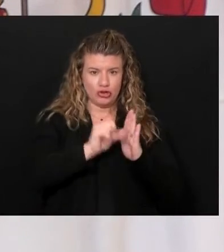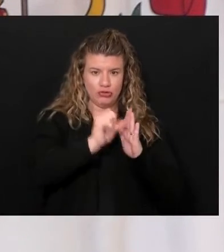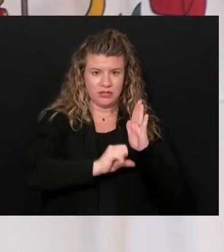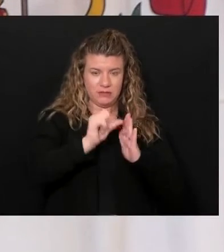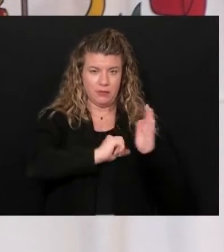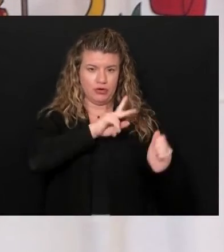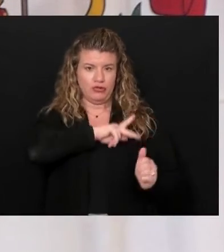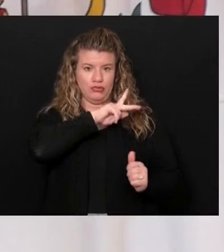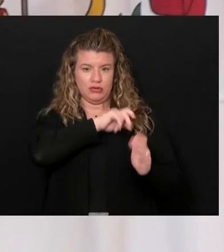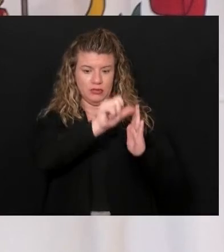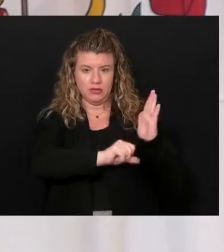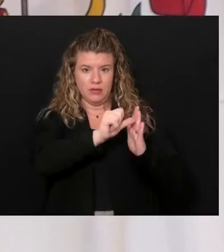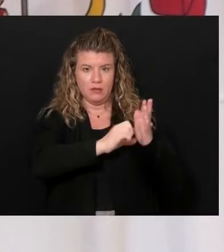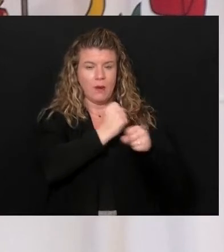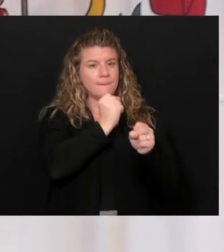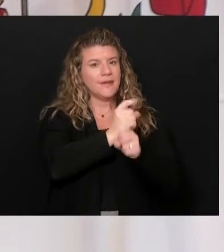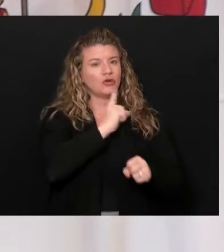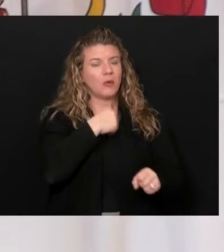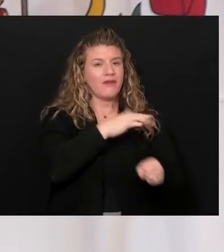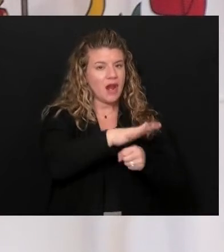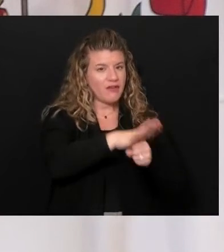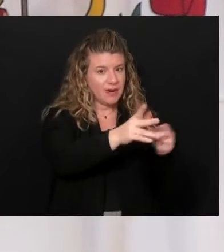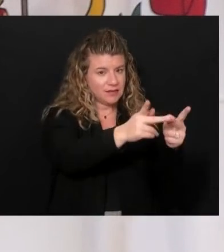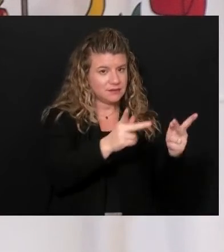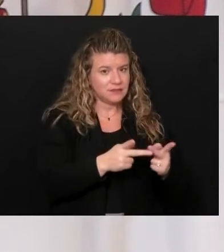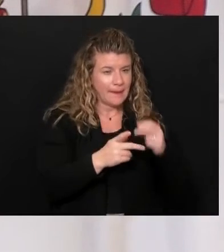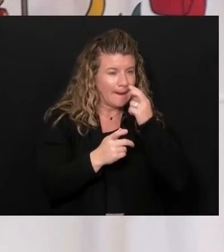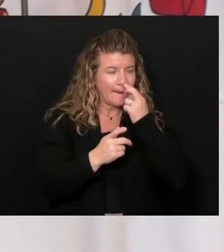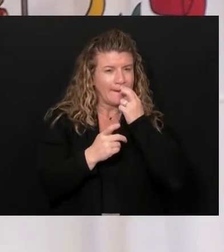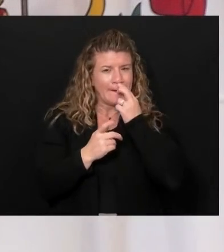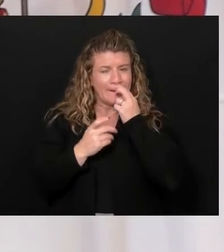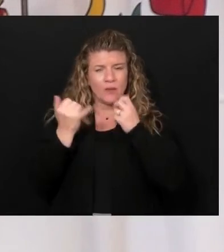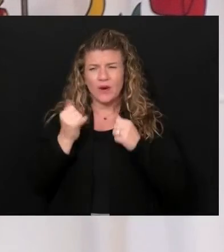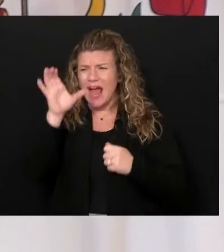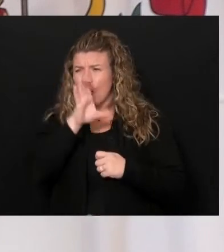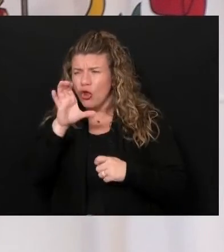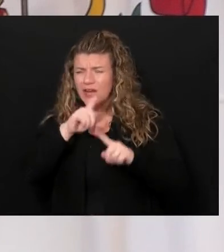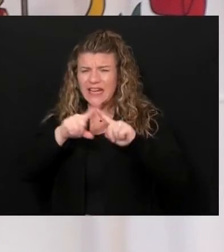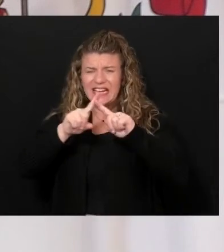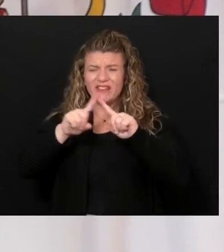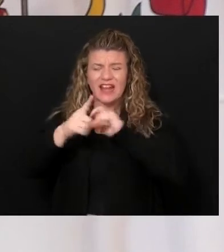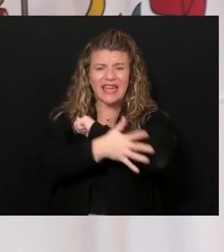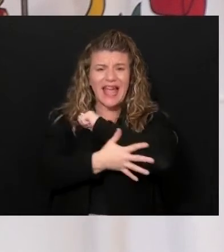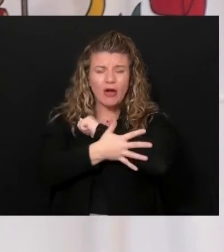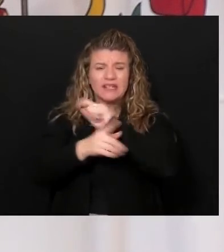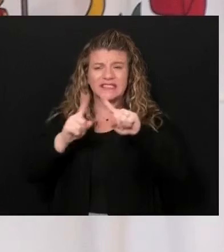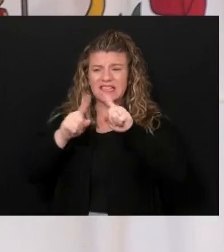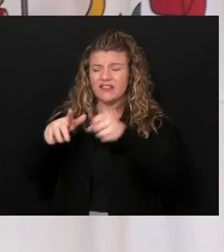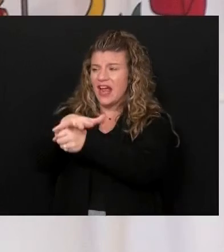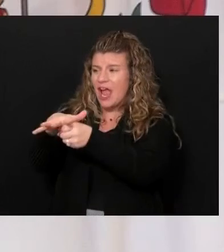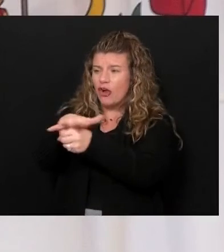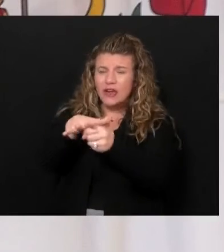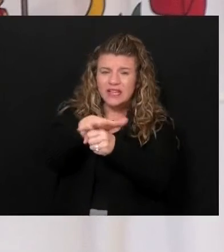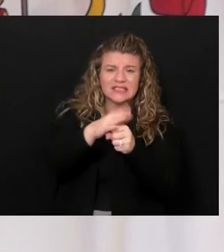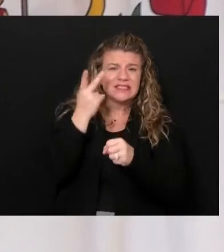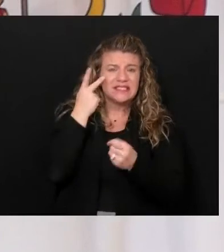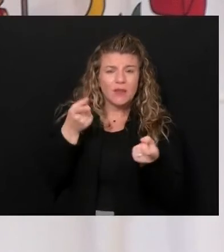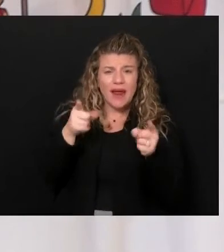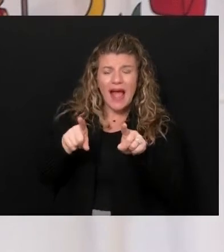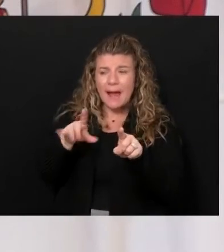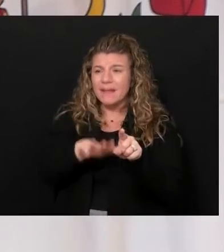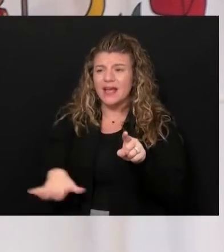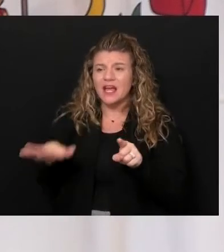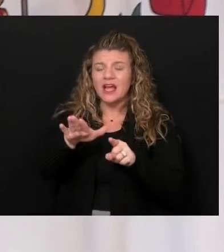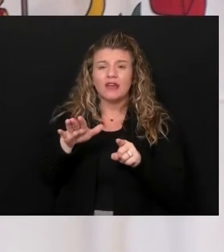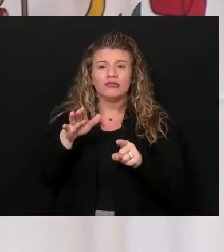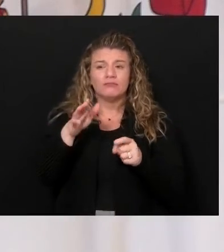space. We're looking really, really, really hard at pinpointing some of these counties, some of these areas, and having to go to